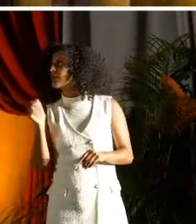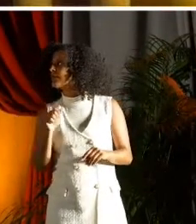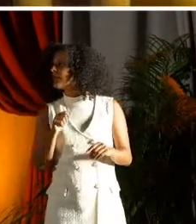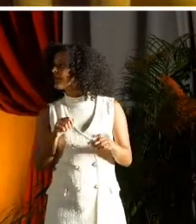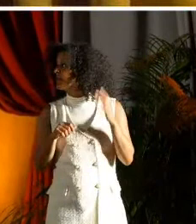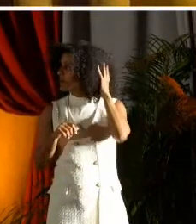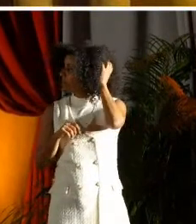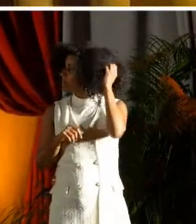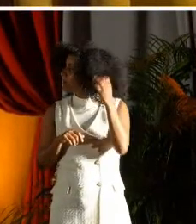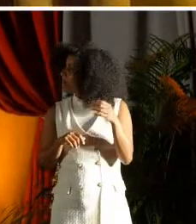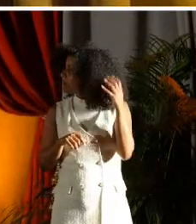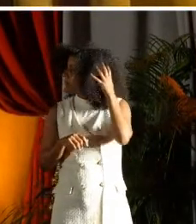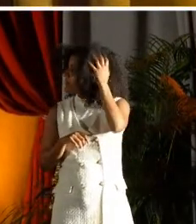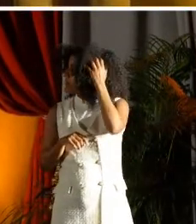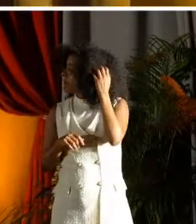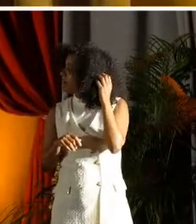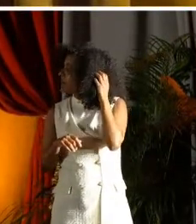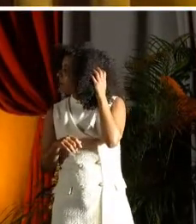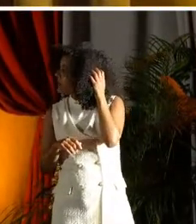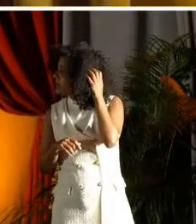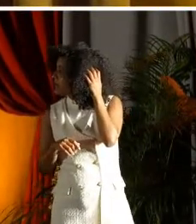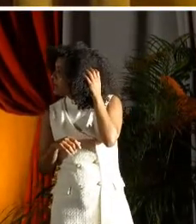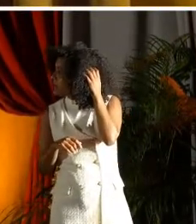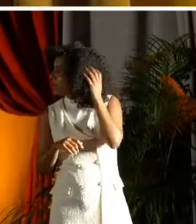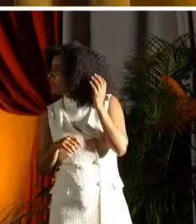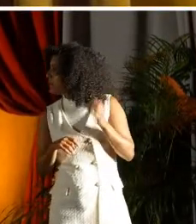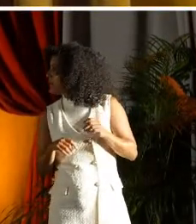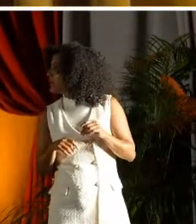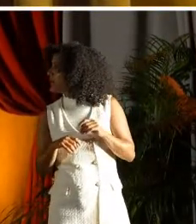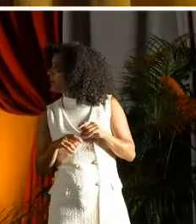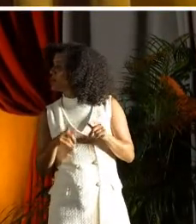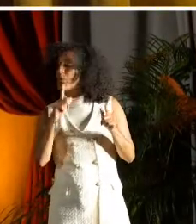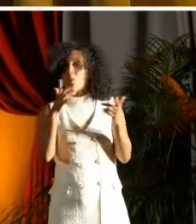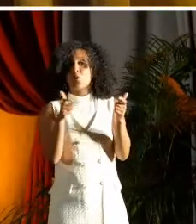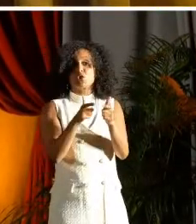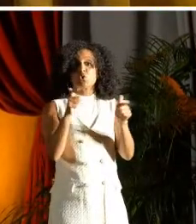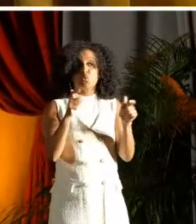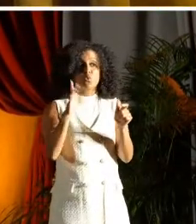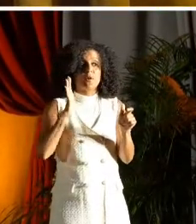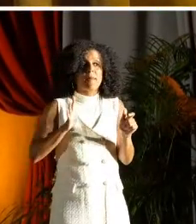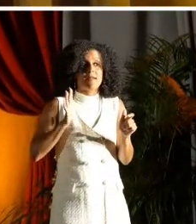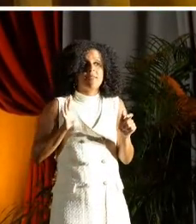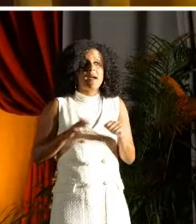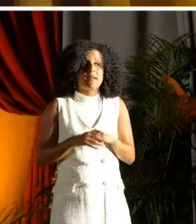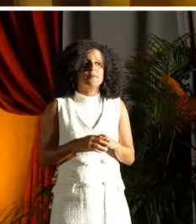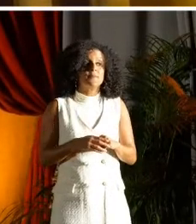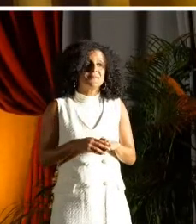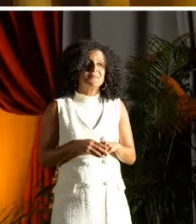So one person that we actually get that we didn't get to talk about, but was huge back then,